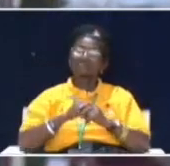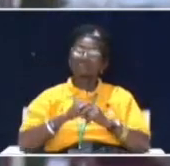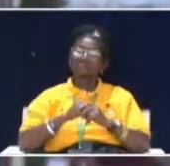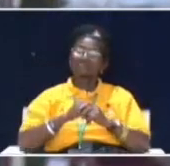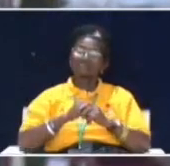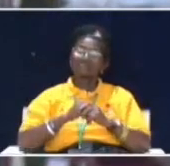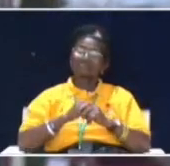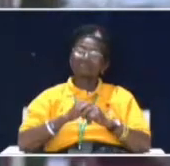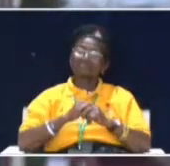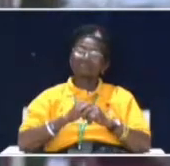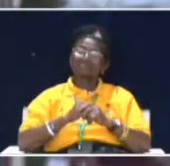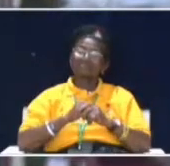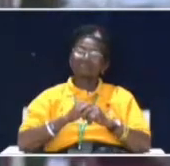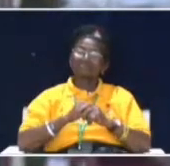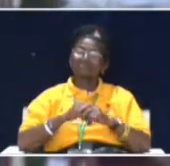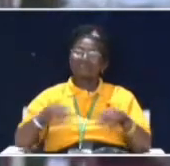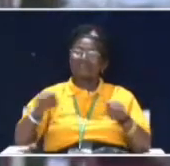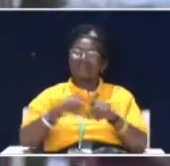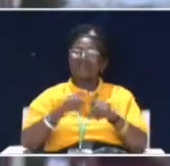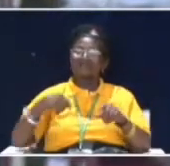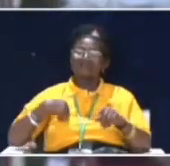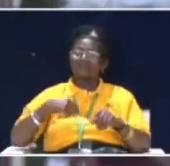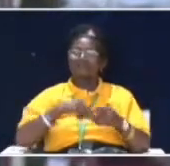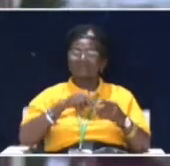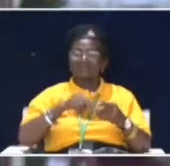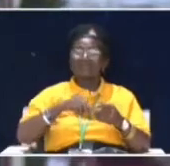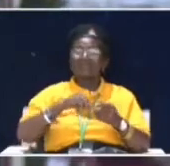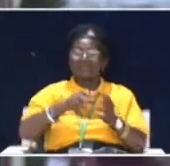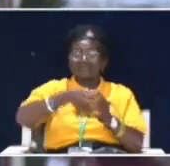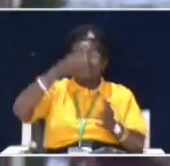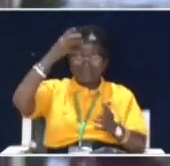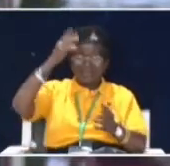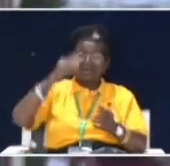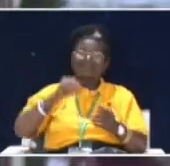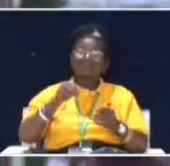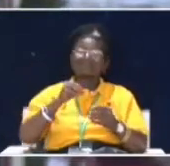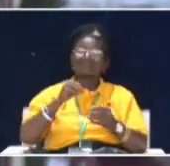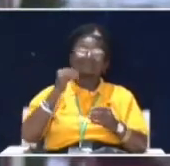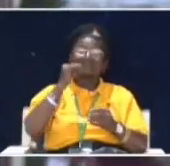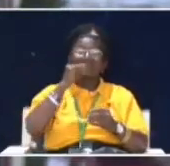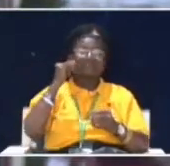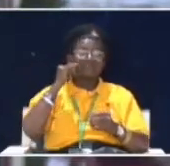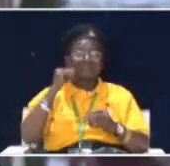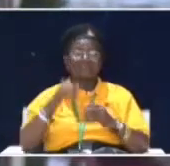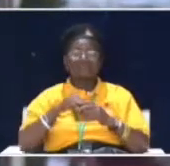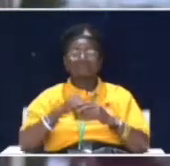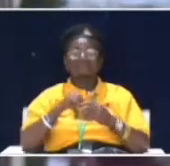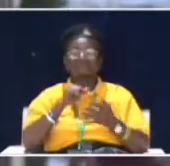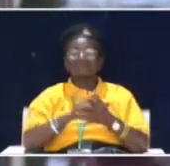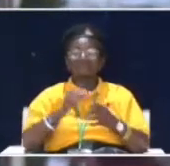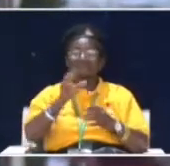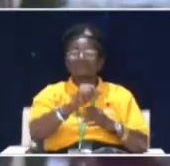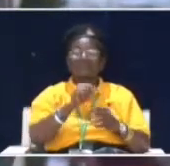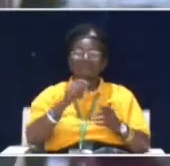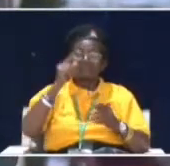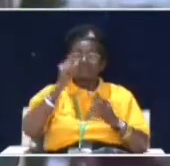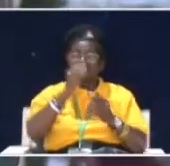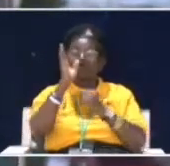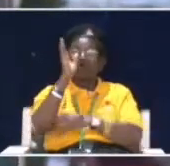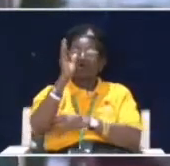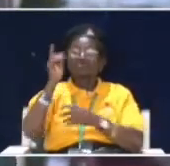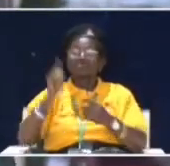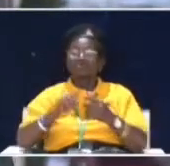ni igba kan ri. Like we learned yesterday. Gege bi ati ko lana. It takes God to